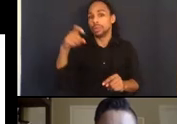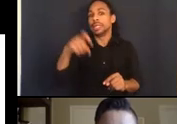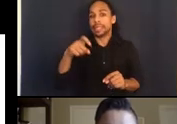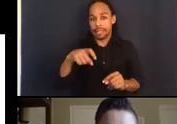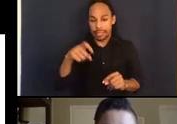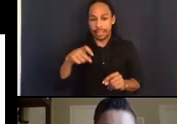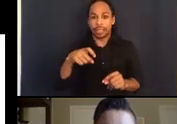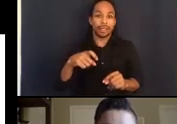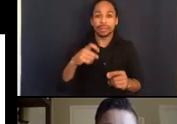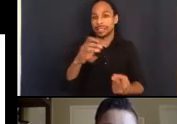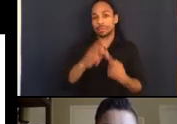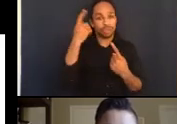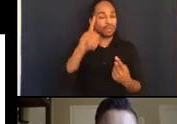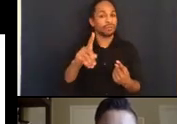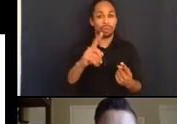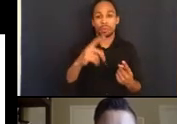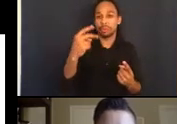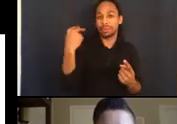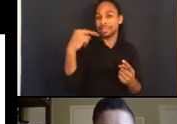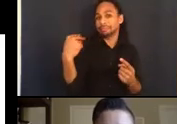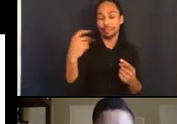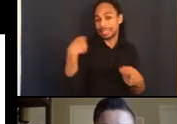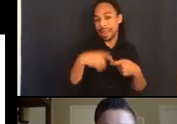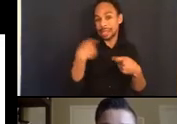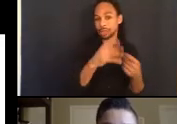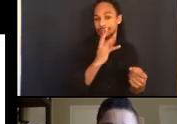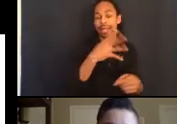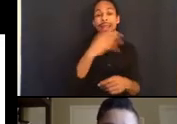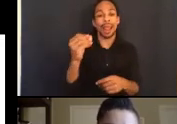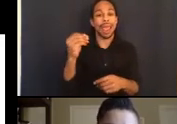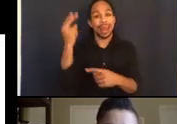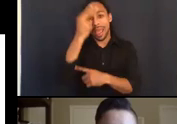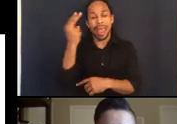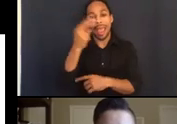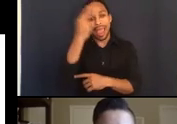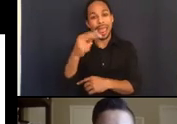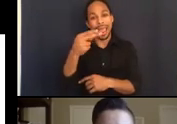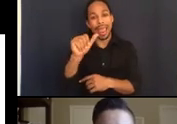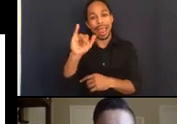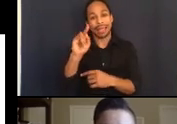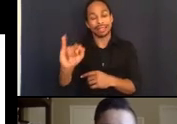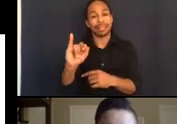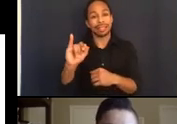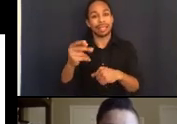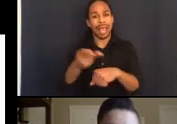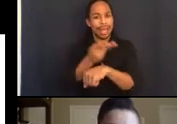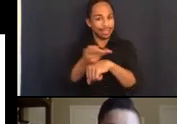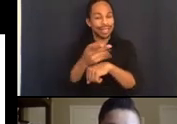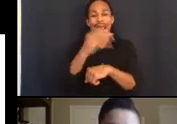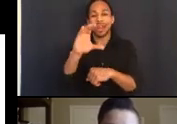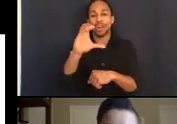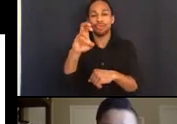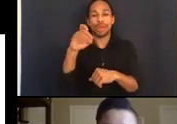for Spanish-speaking and Haitian Creole-speaking communities. So we've been working within a large Durham community coalition of over